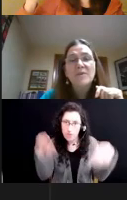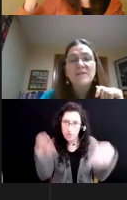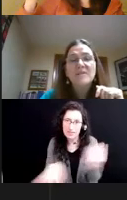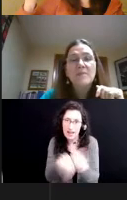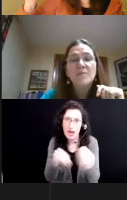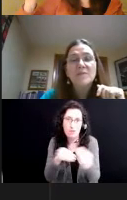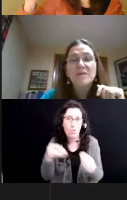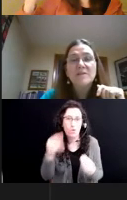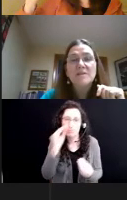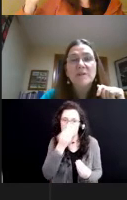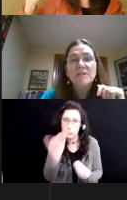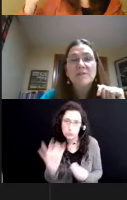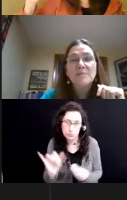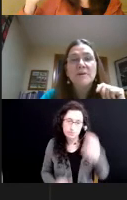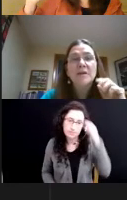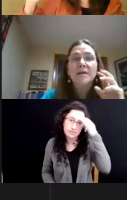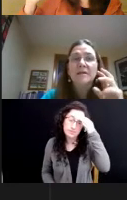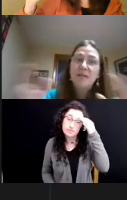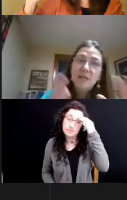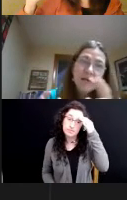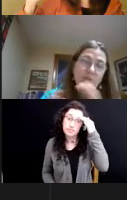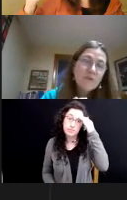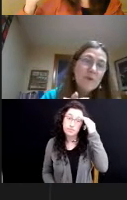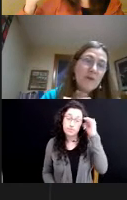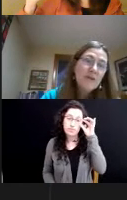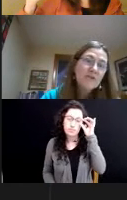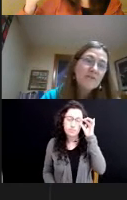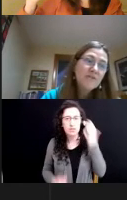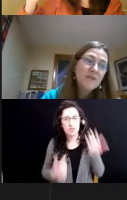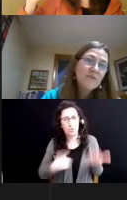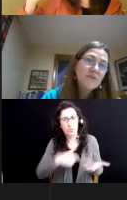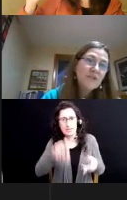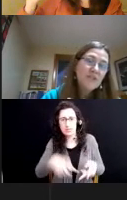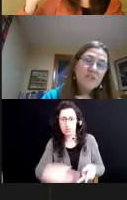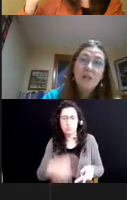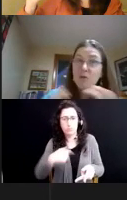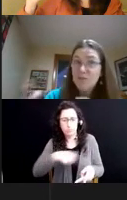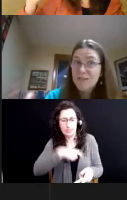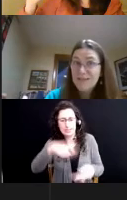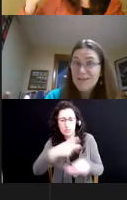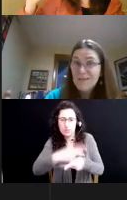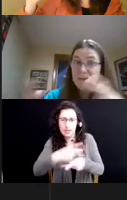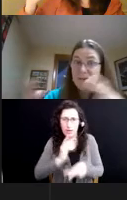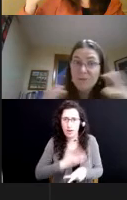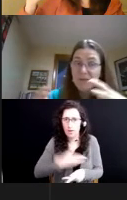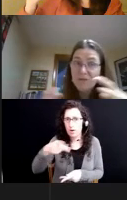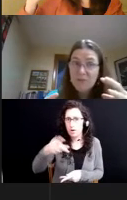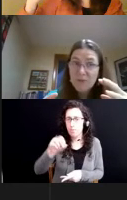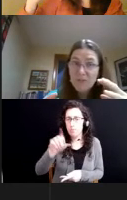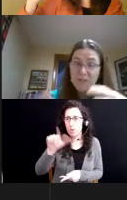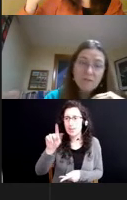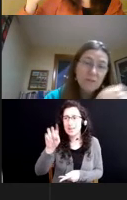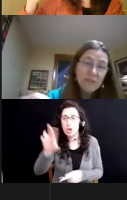brings us to one of these climate resiliency questions about taking care of those pollinators that have suffered due to changes in climate or disease that our bees